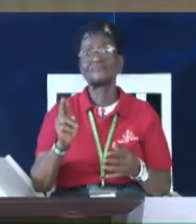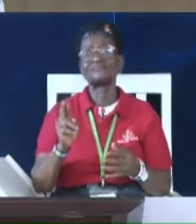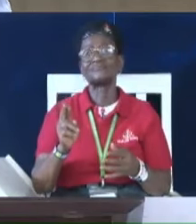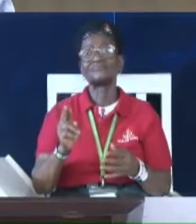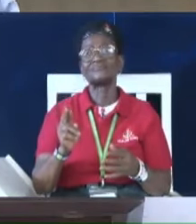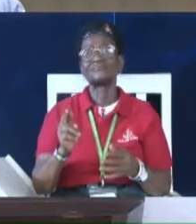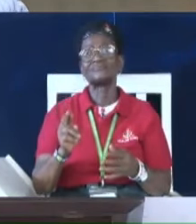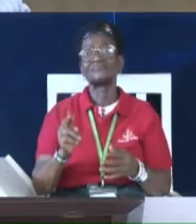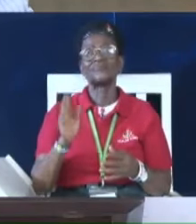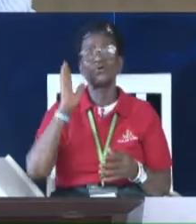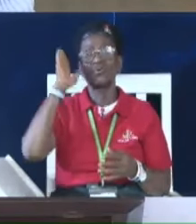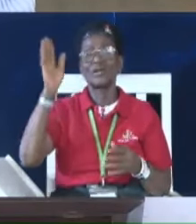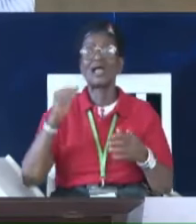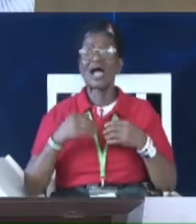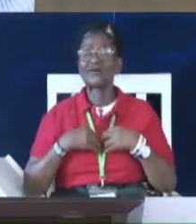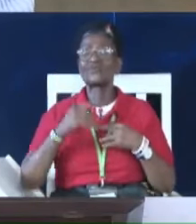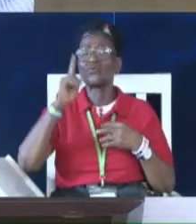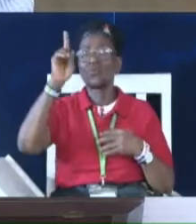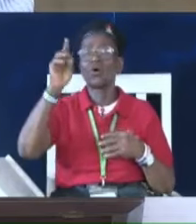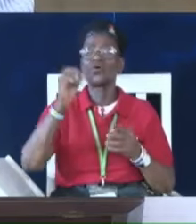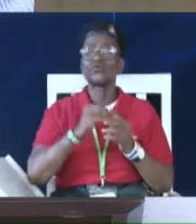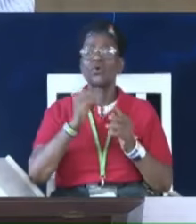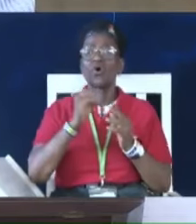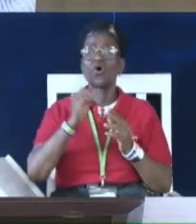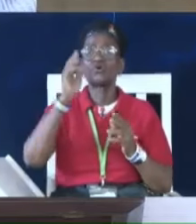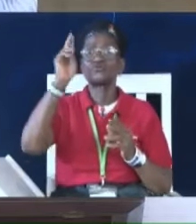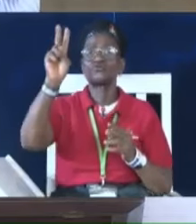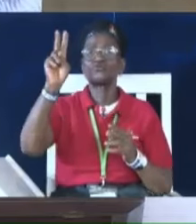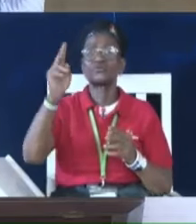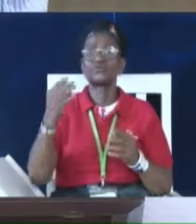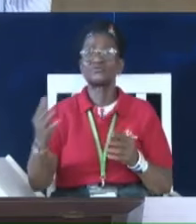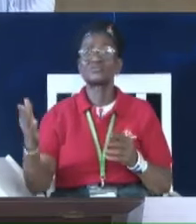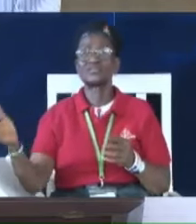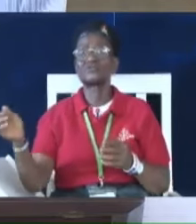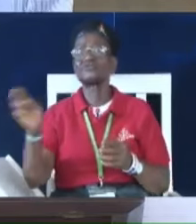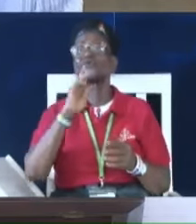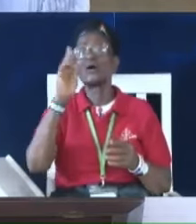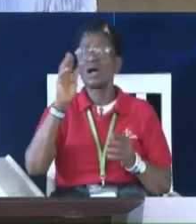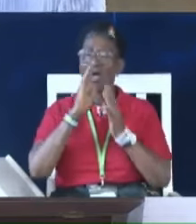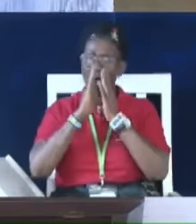we have one or two things we are crying quietly about.